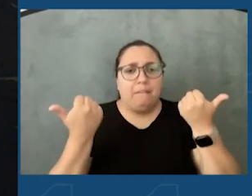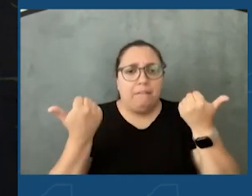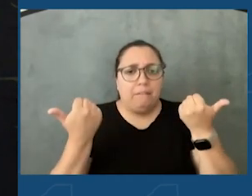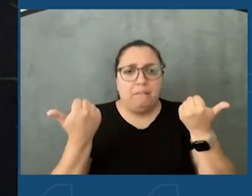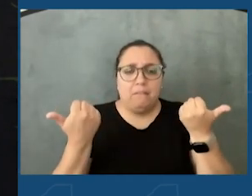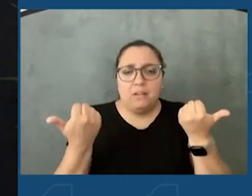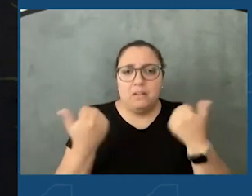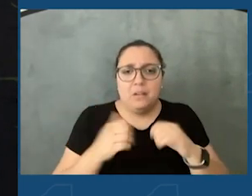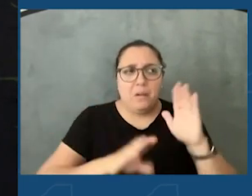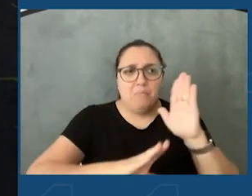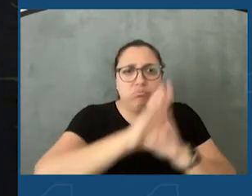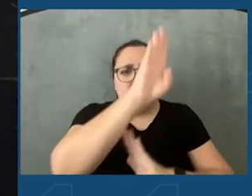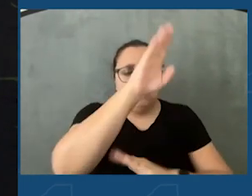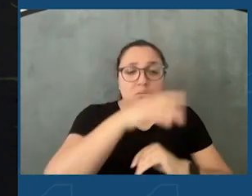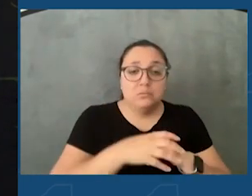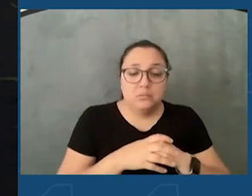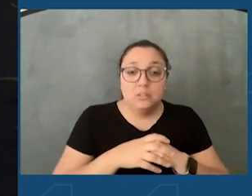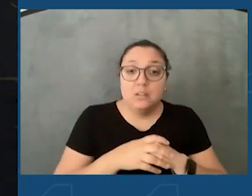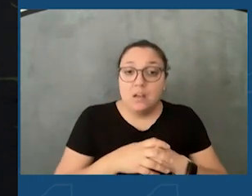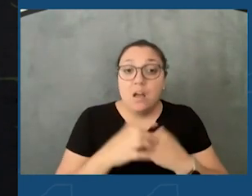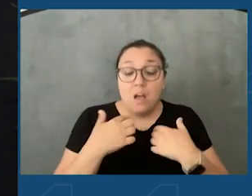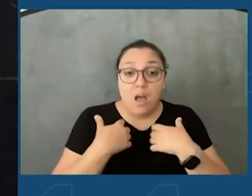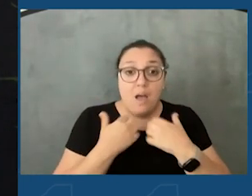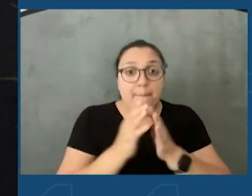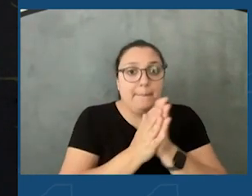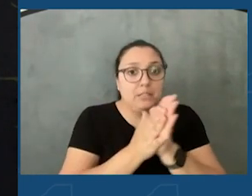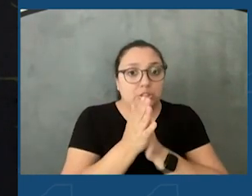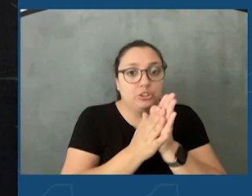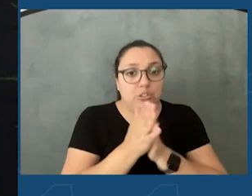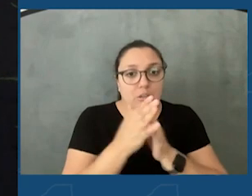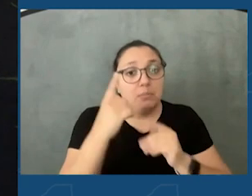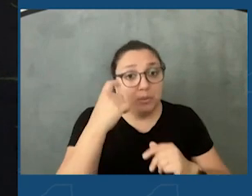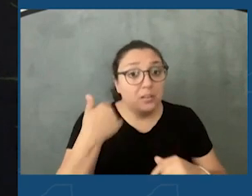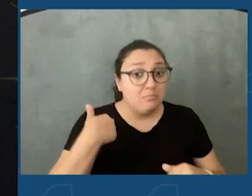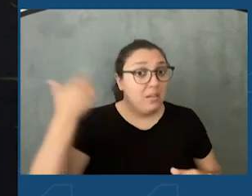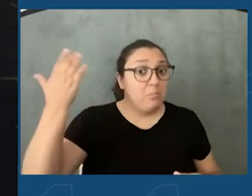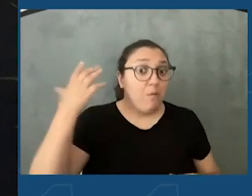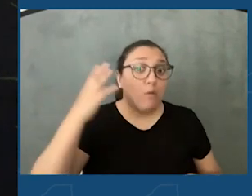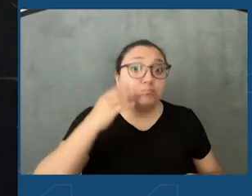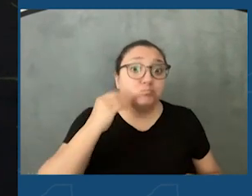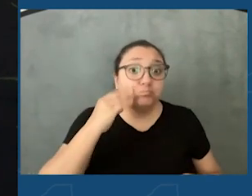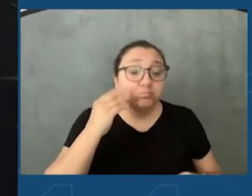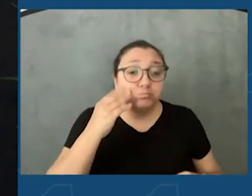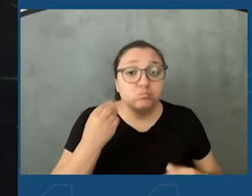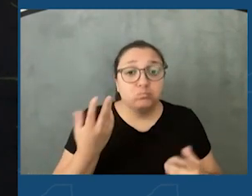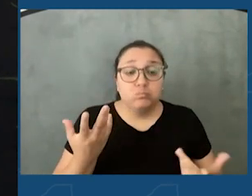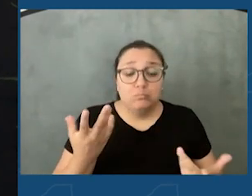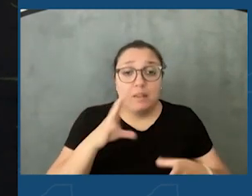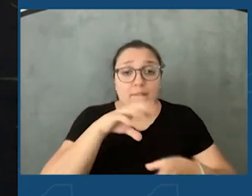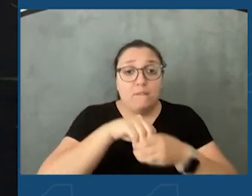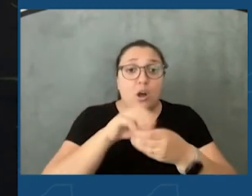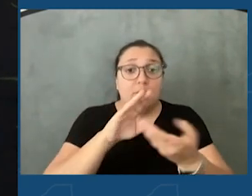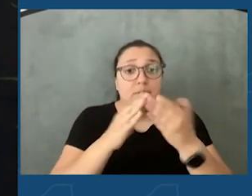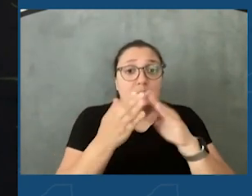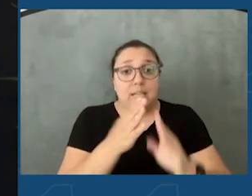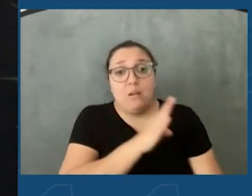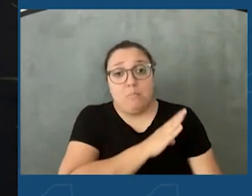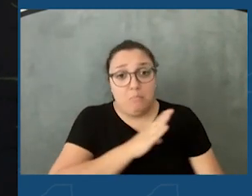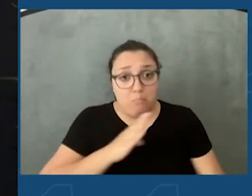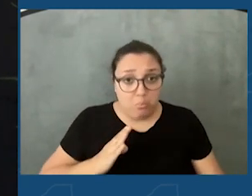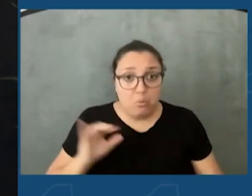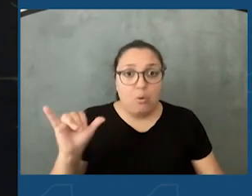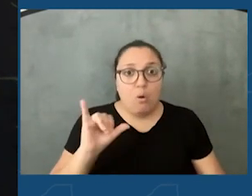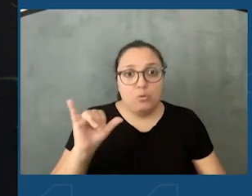was very passionate about as a local town board member. I worked on our IDA and our planning board and our transportation board.